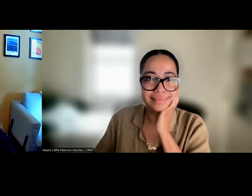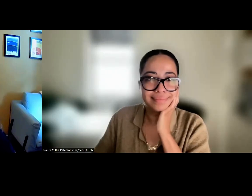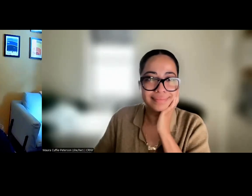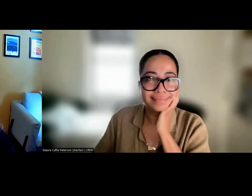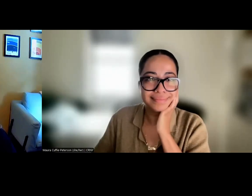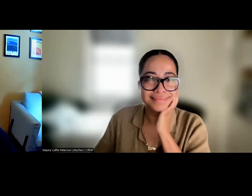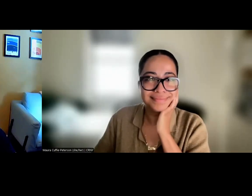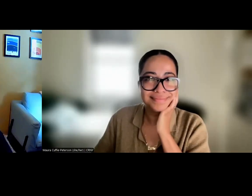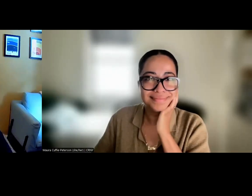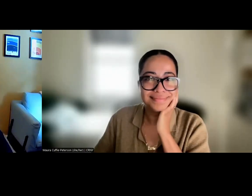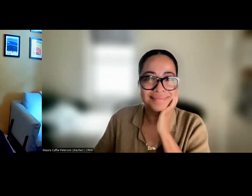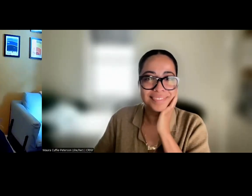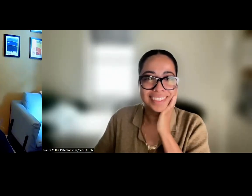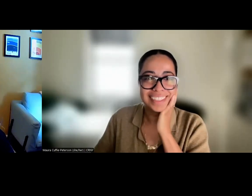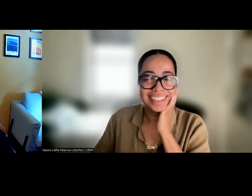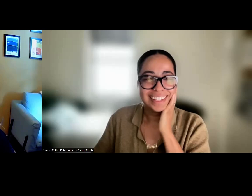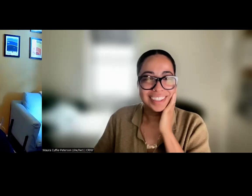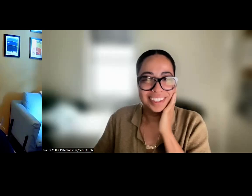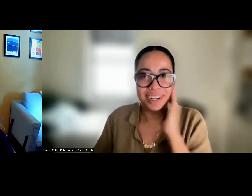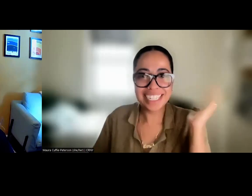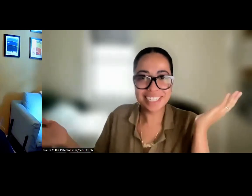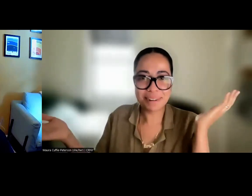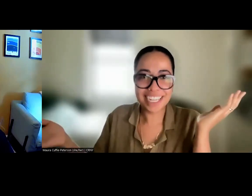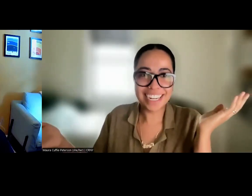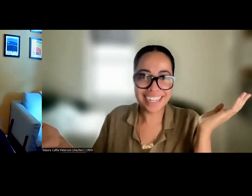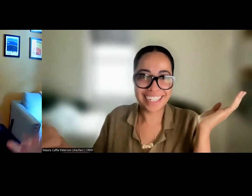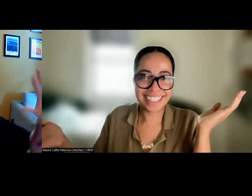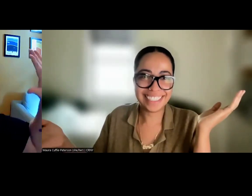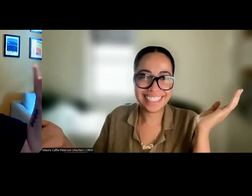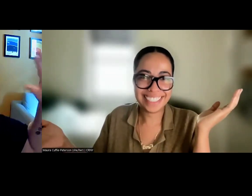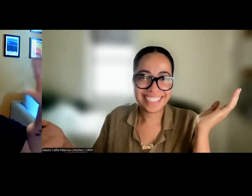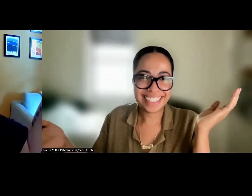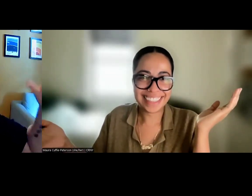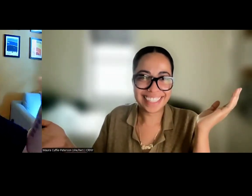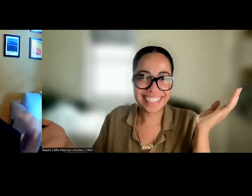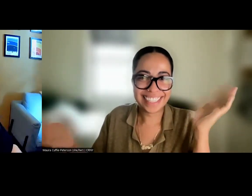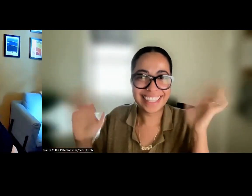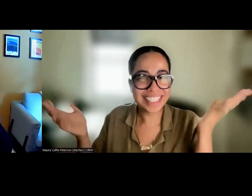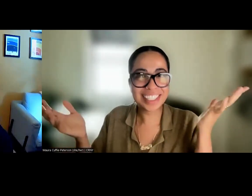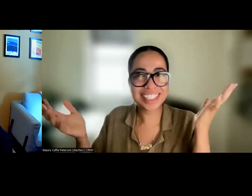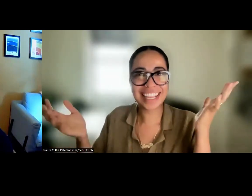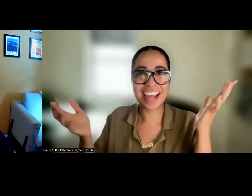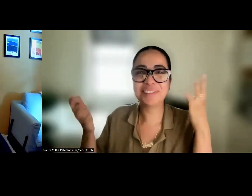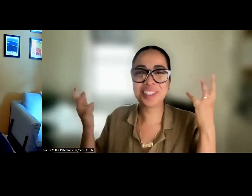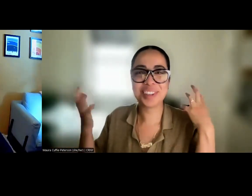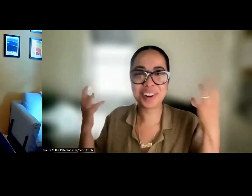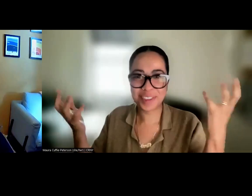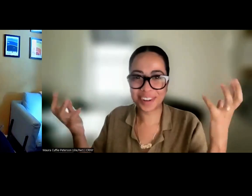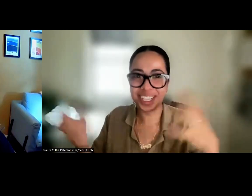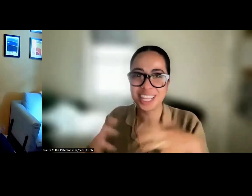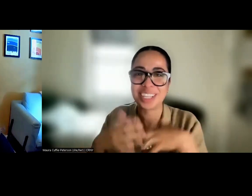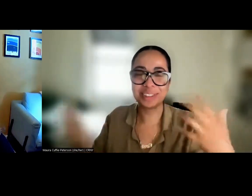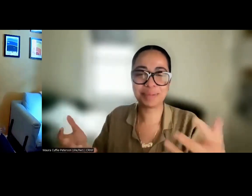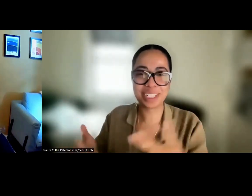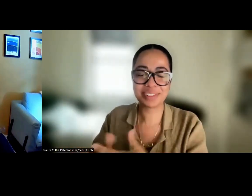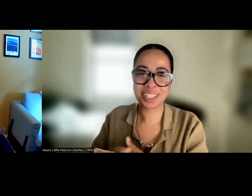that guaranteed income program. Randy, we're here. We did it. We're here. I'm so